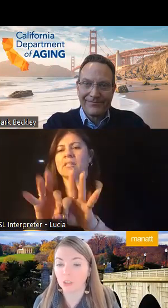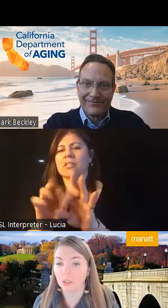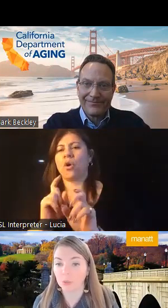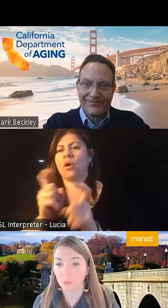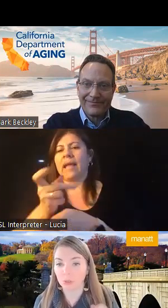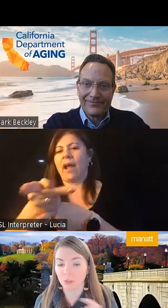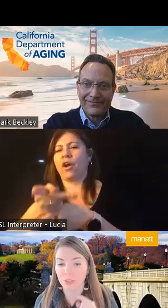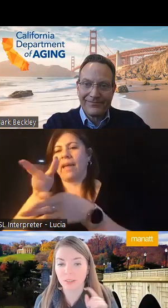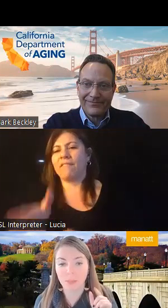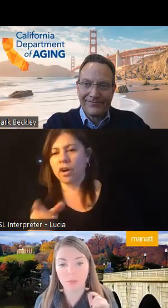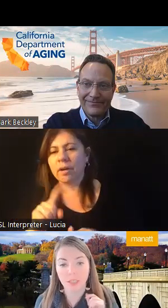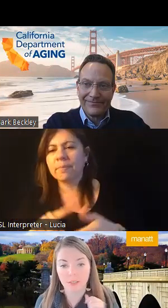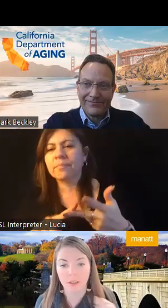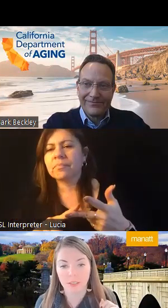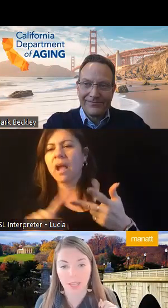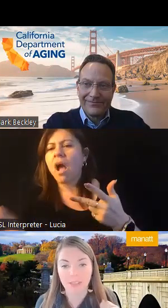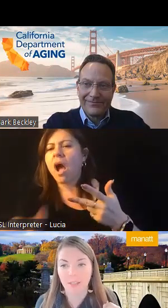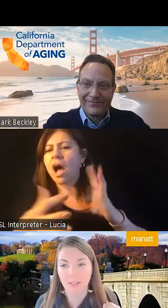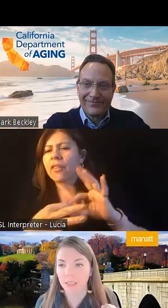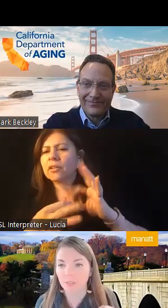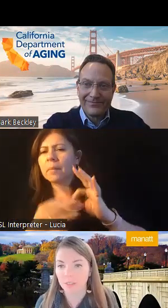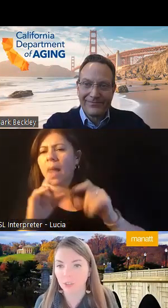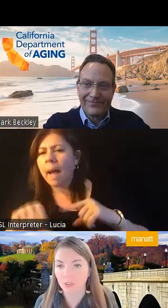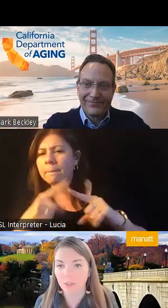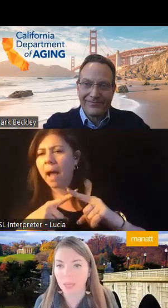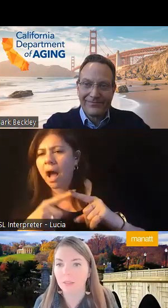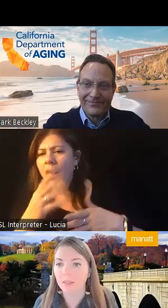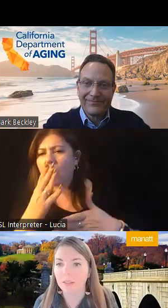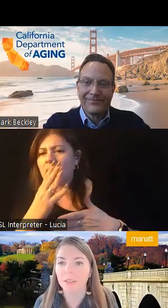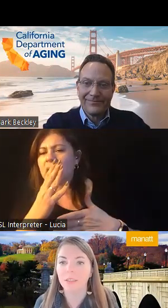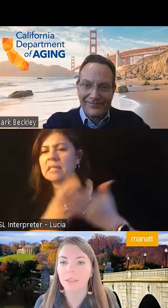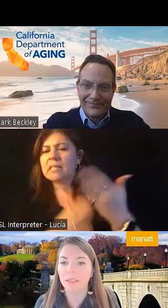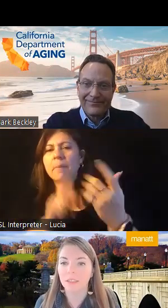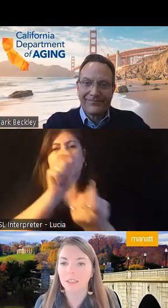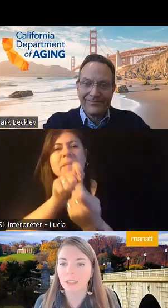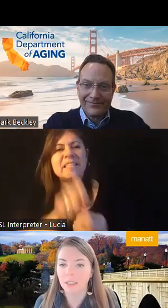A couple additional, we're seeing some double clicks on having designated visitation space.